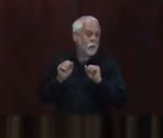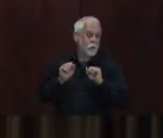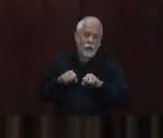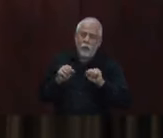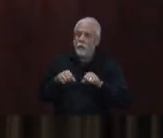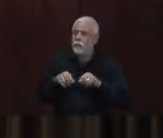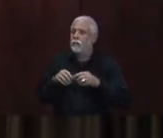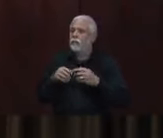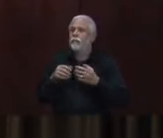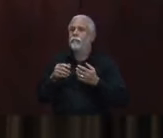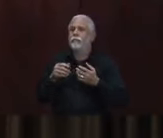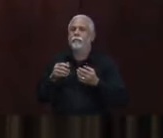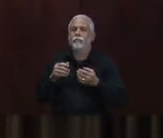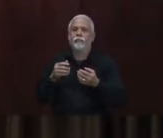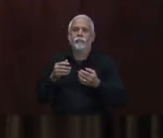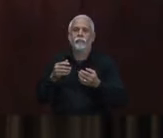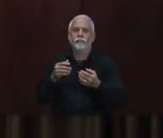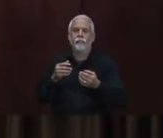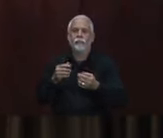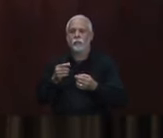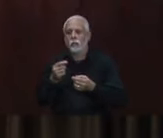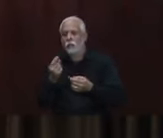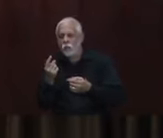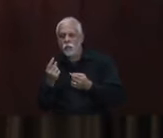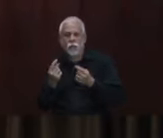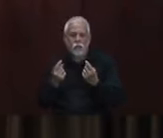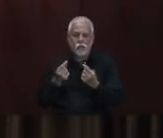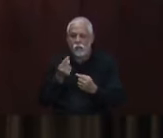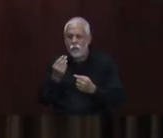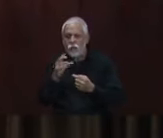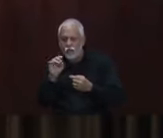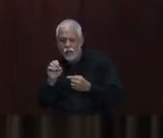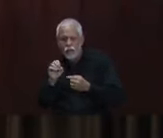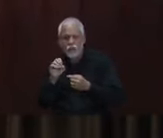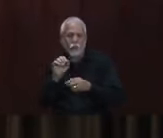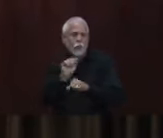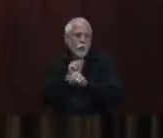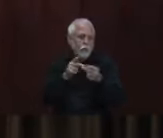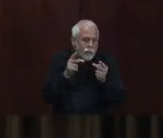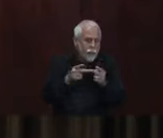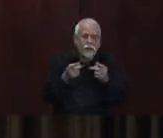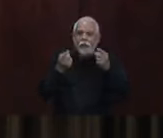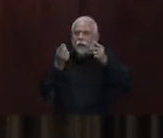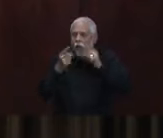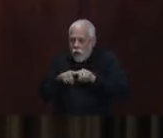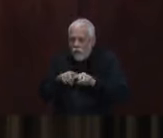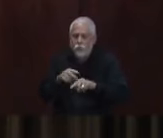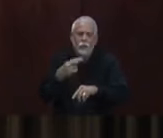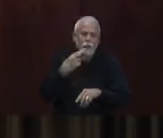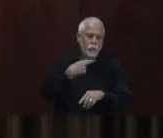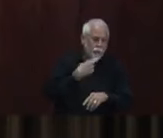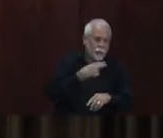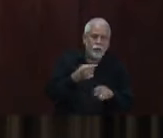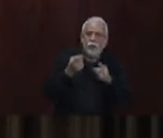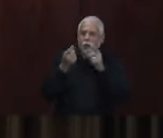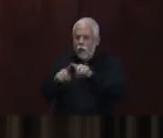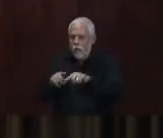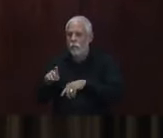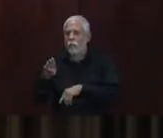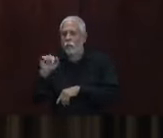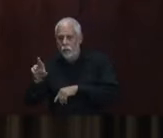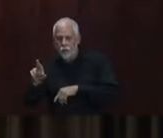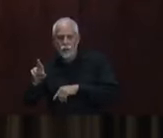have a onesie-twosie type of case that is part of a work site that happens to be a restaurant or happens to be a